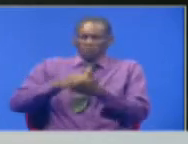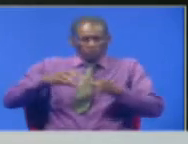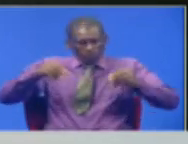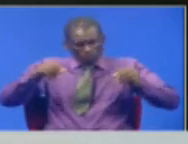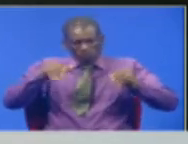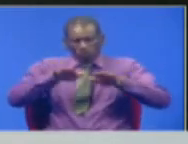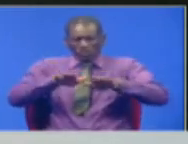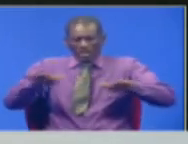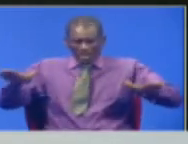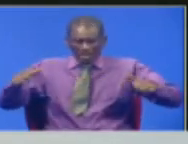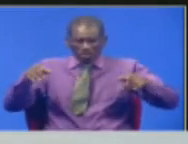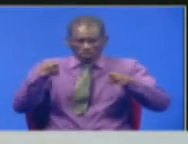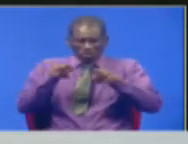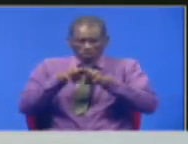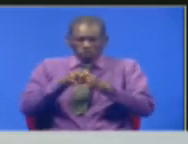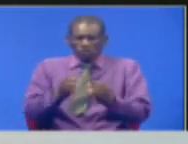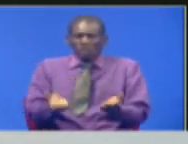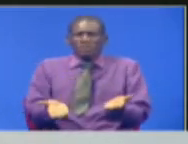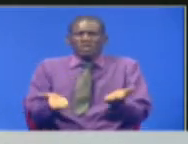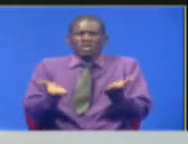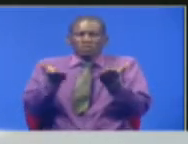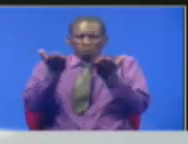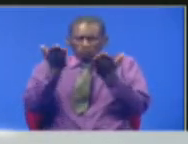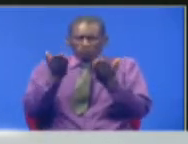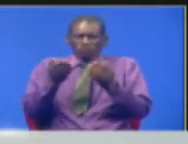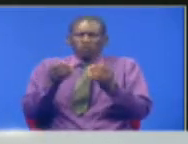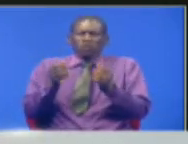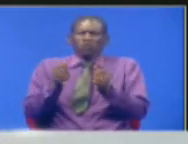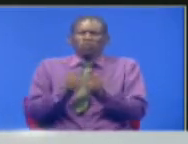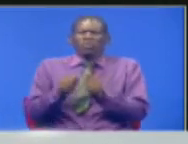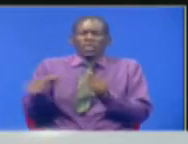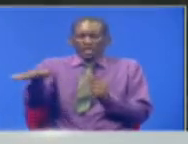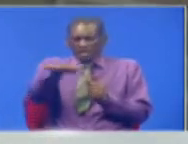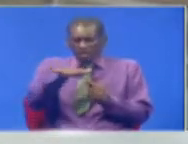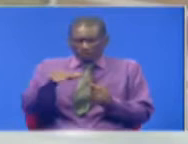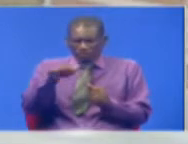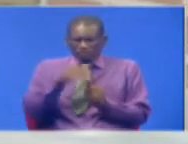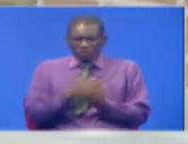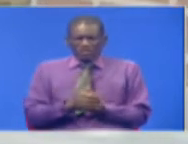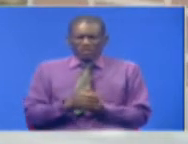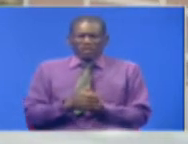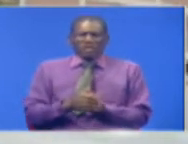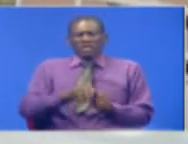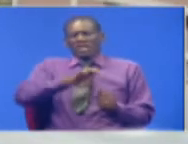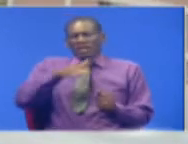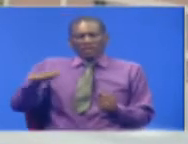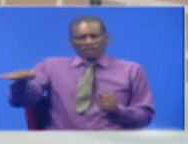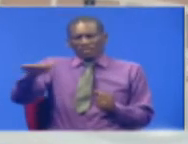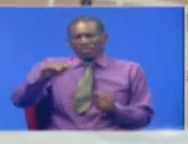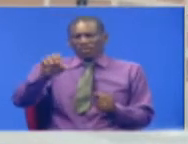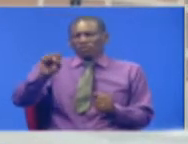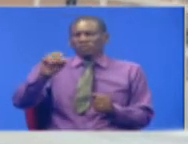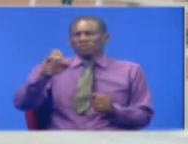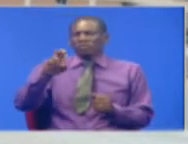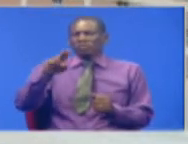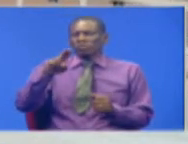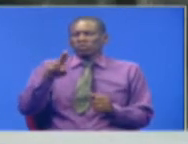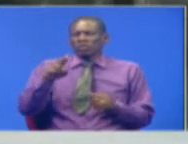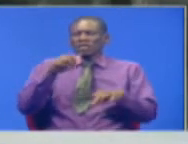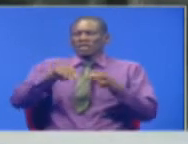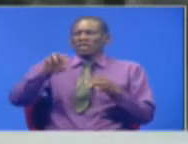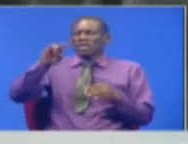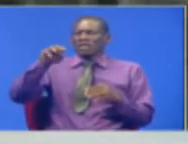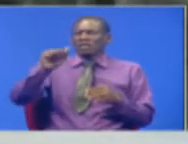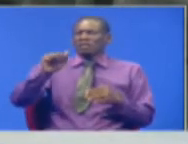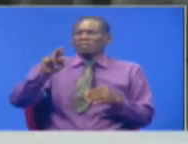will significantly improve along with the environment. In another part of Samburu County in Maralal, two ponds